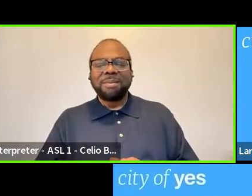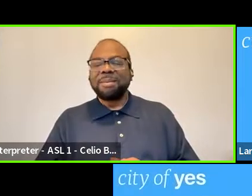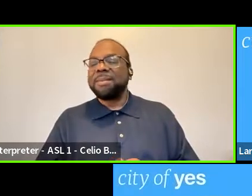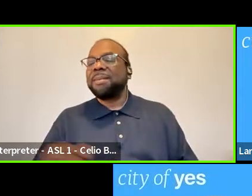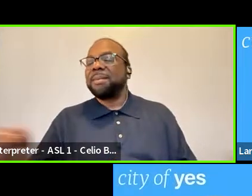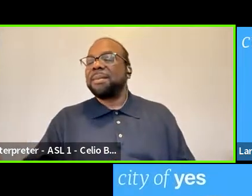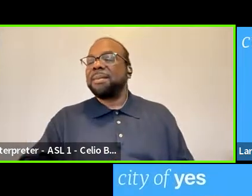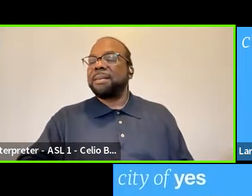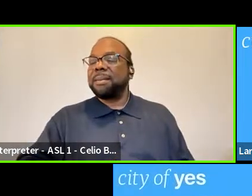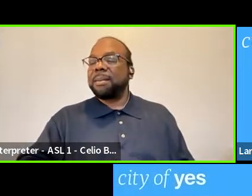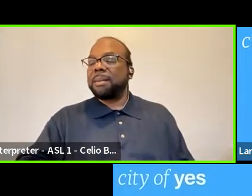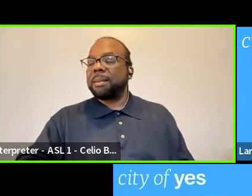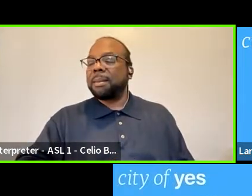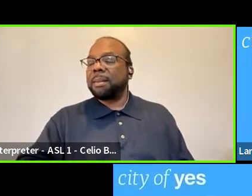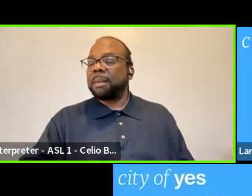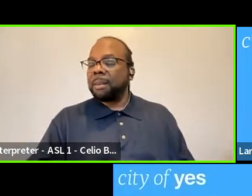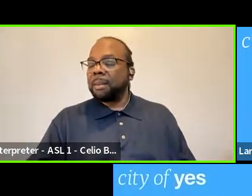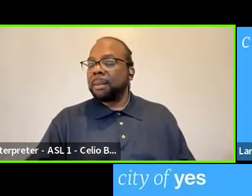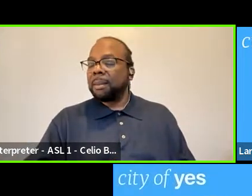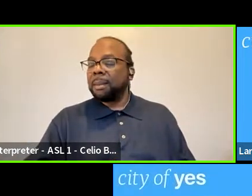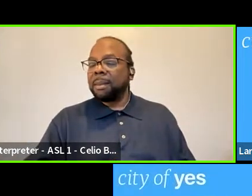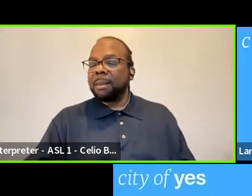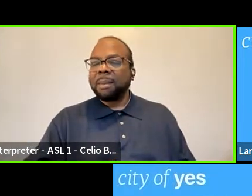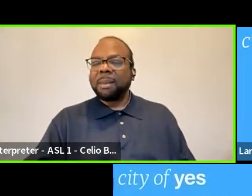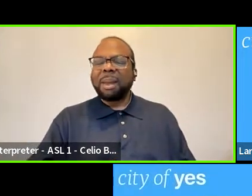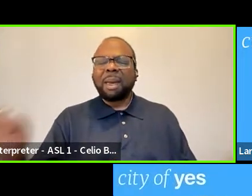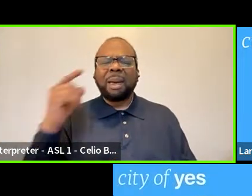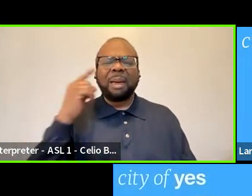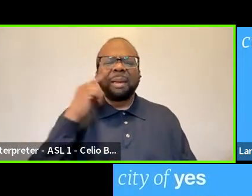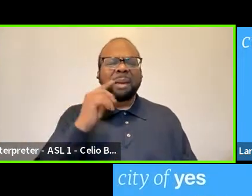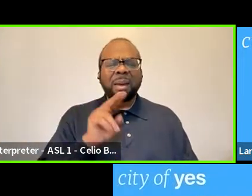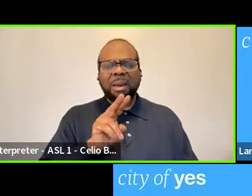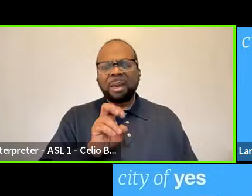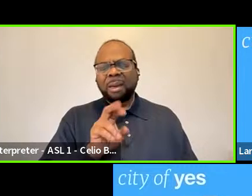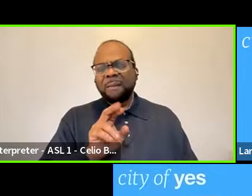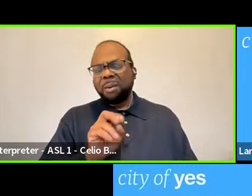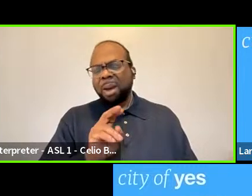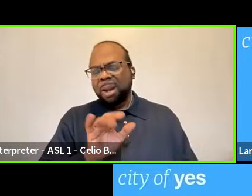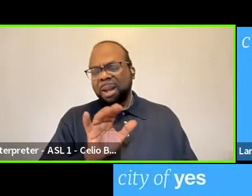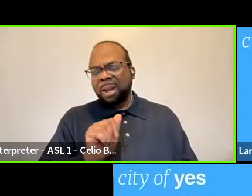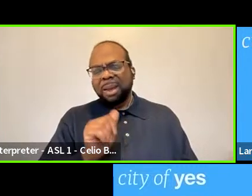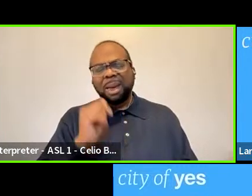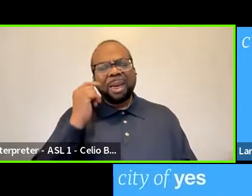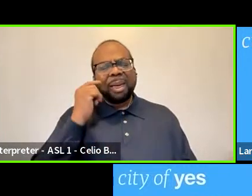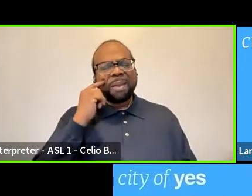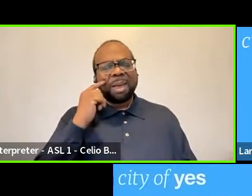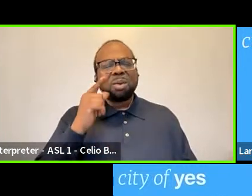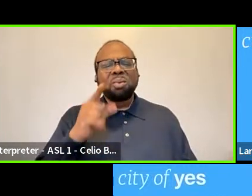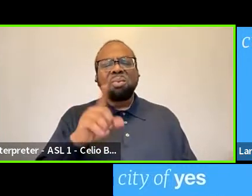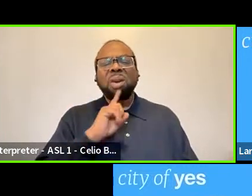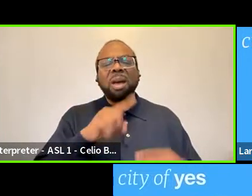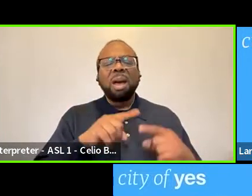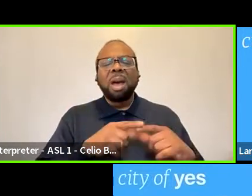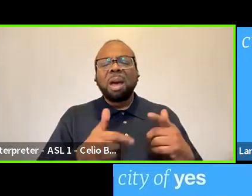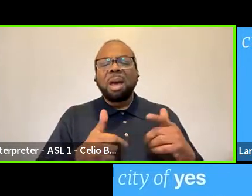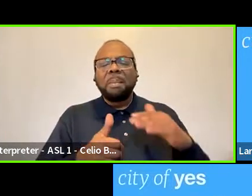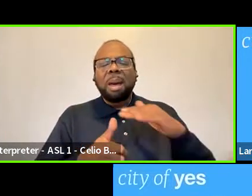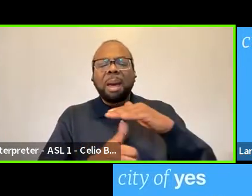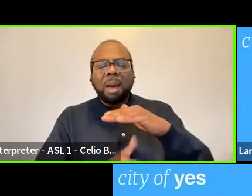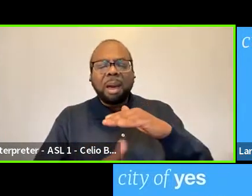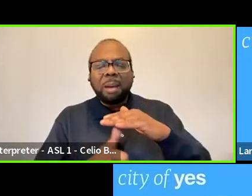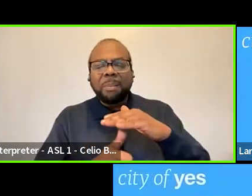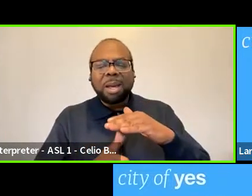I can't remember now if it was Veronica or Veronica, I think it was you who was talking about the basements and the flood area zones.